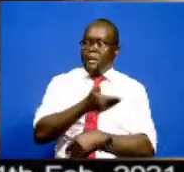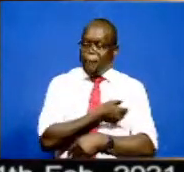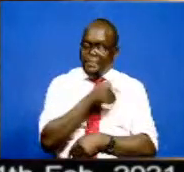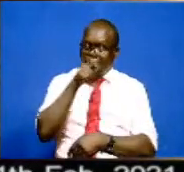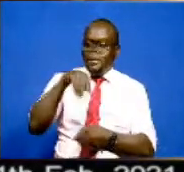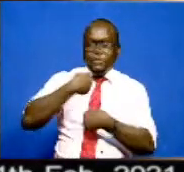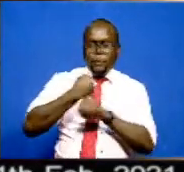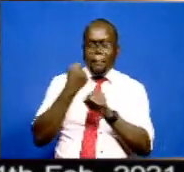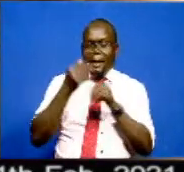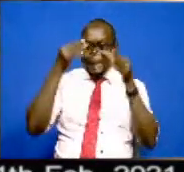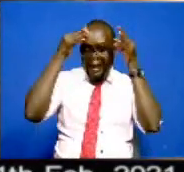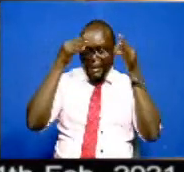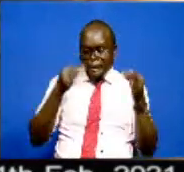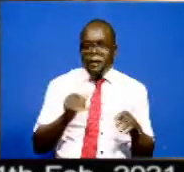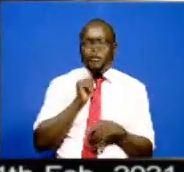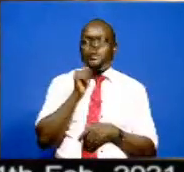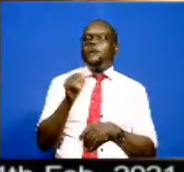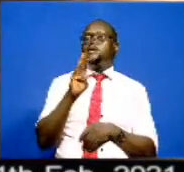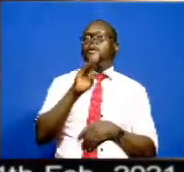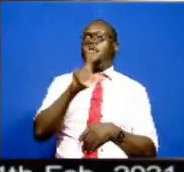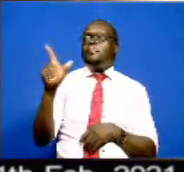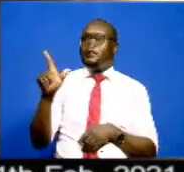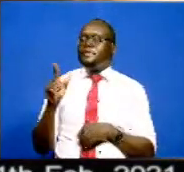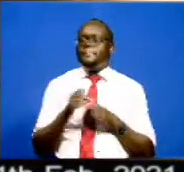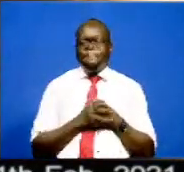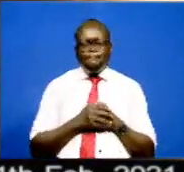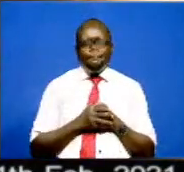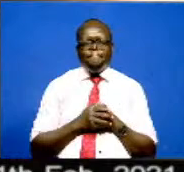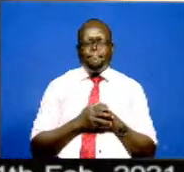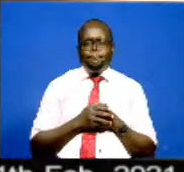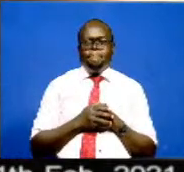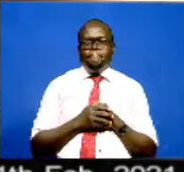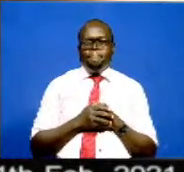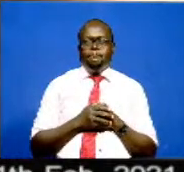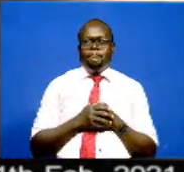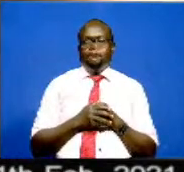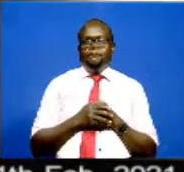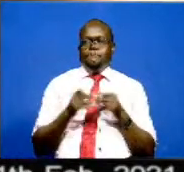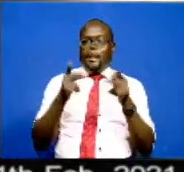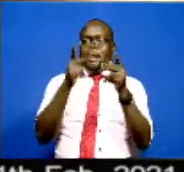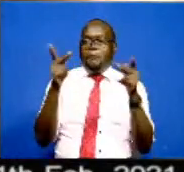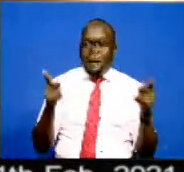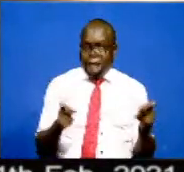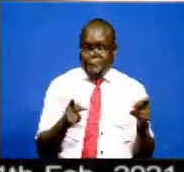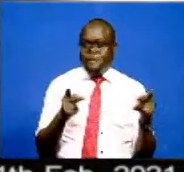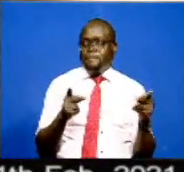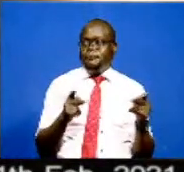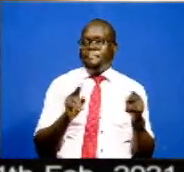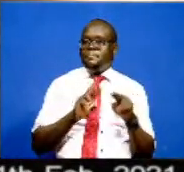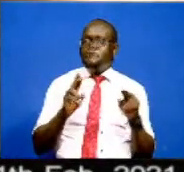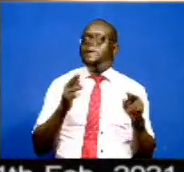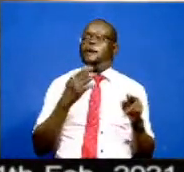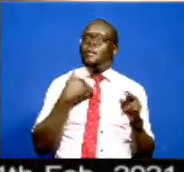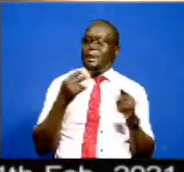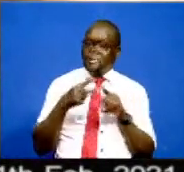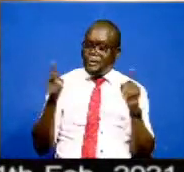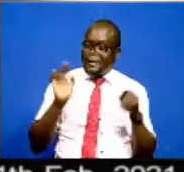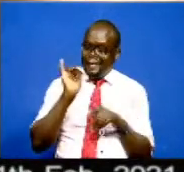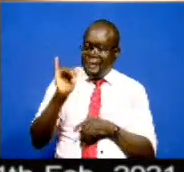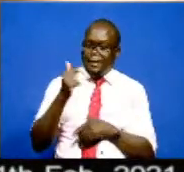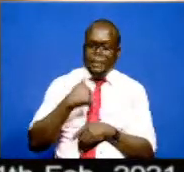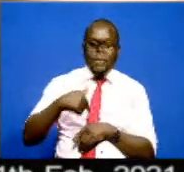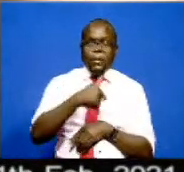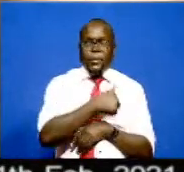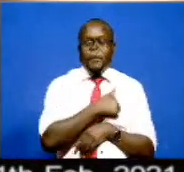a decision, not on deals that were cut in places outside. And I would like to believe that we are actually,